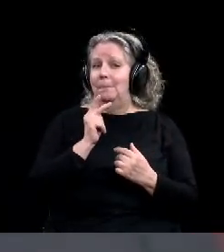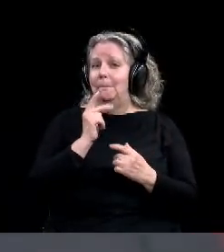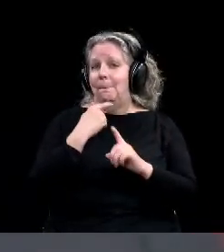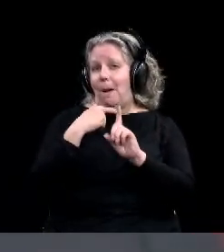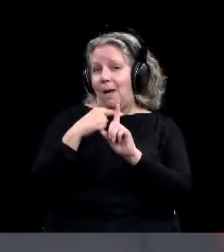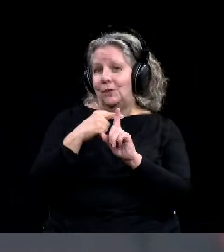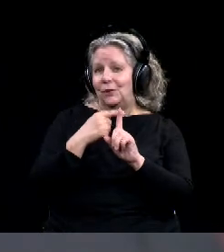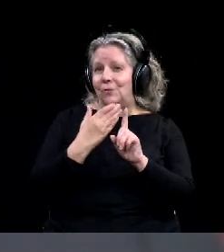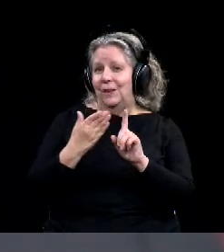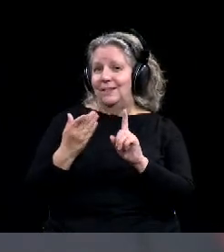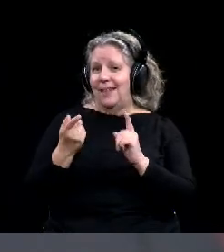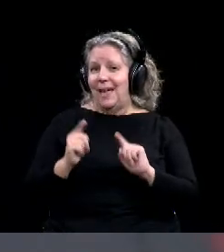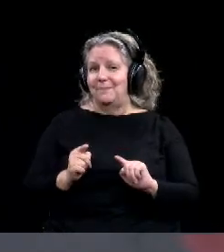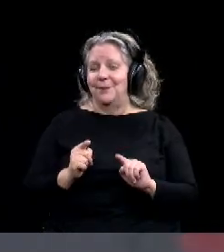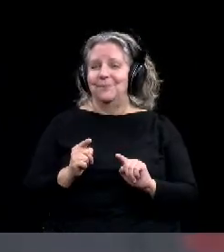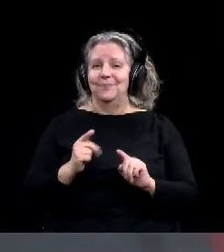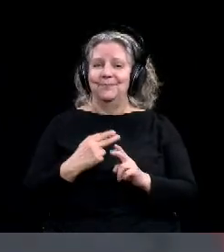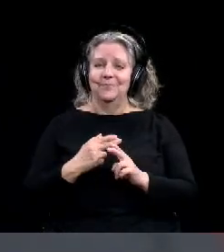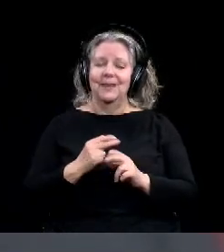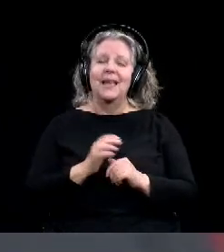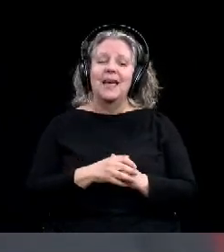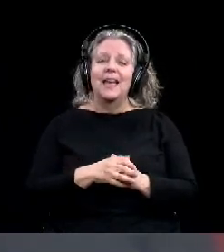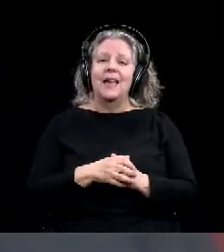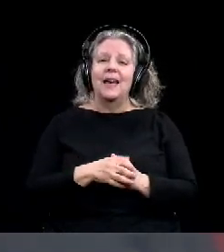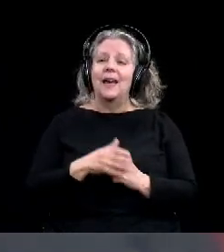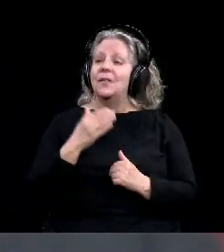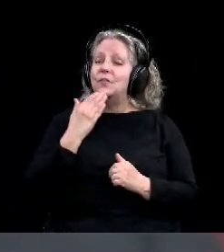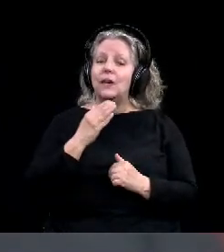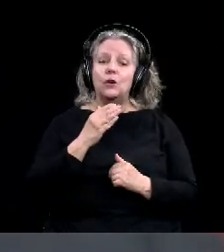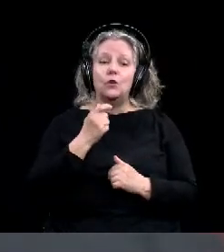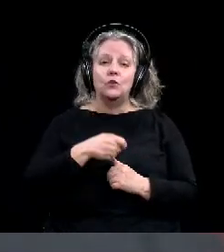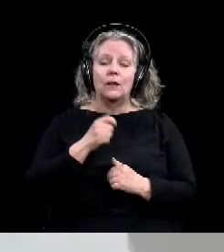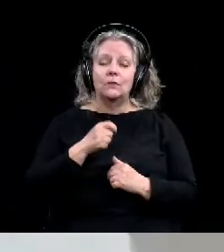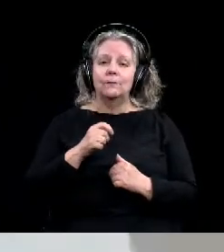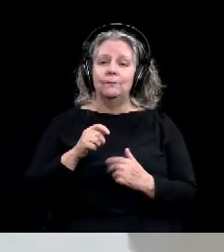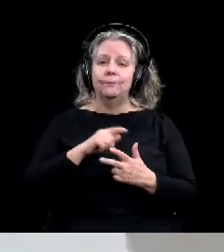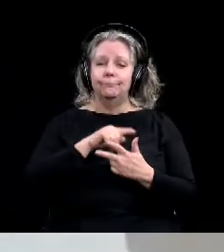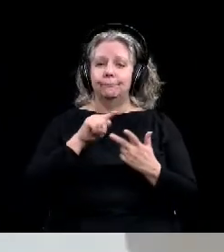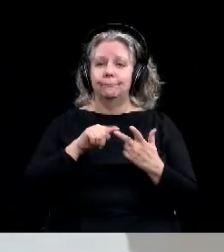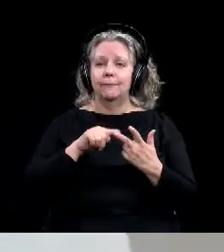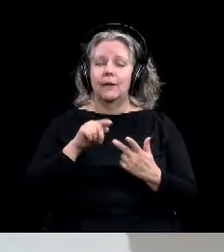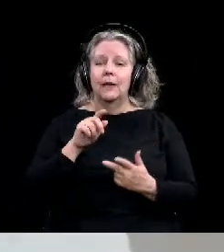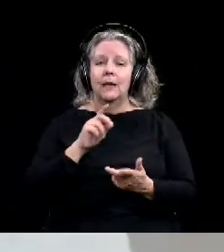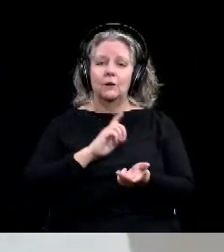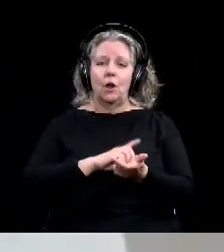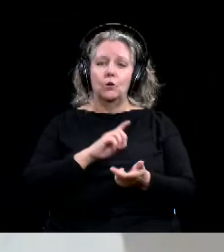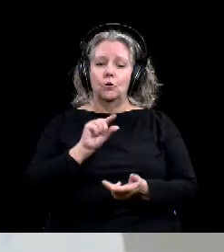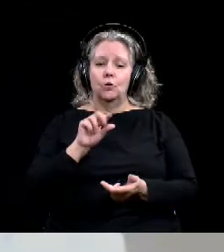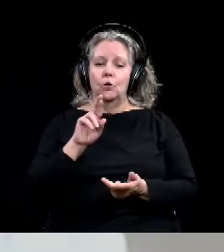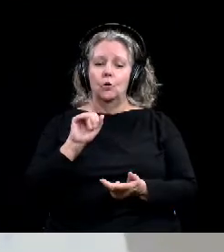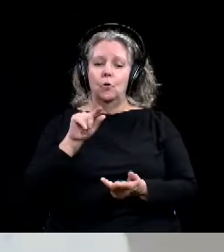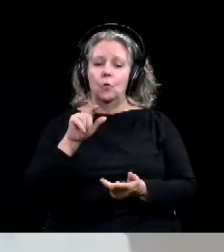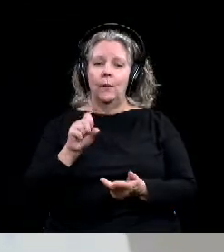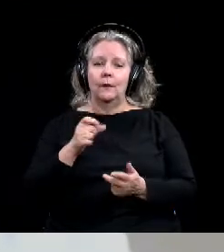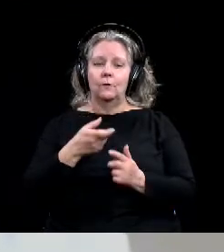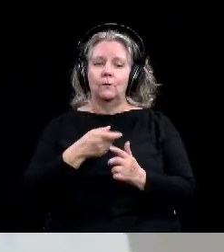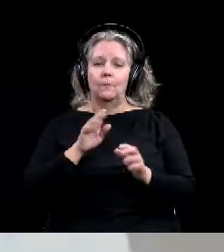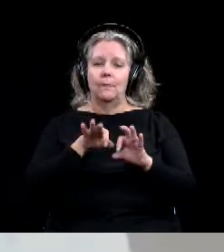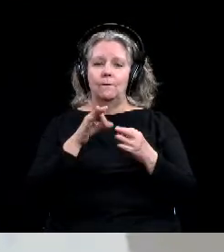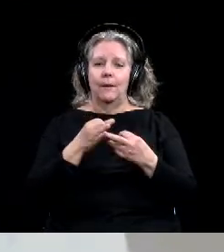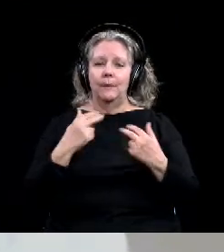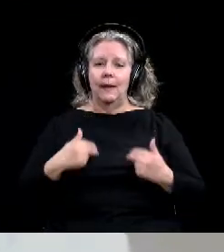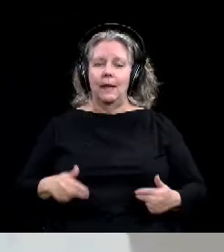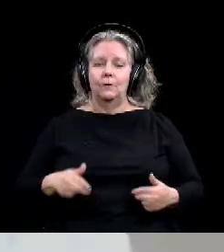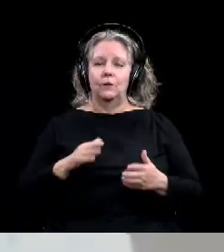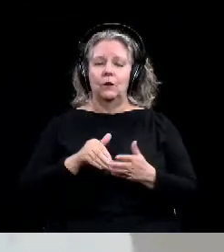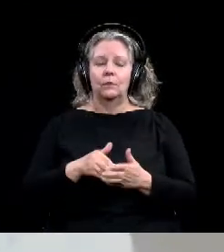Dr. Jackson Griggs, CEO of Family Health Center. Dr. Griggs. Thank you, Larry, and thank you, Judge and Mayor. And Dr. Ahmad,